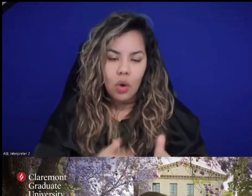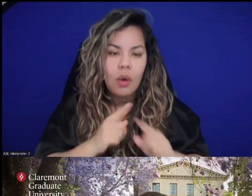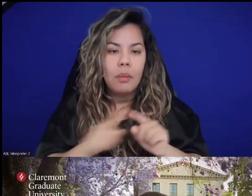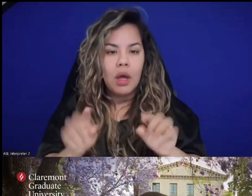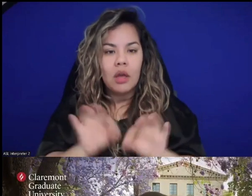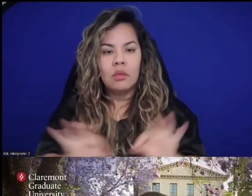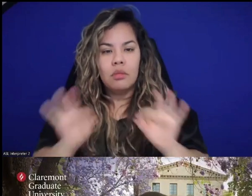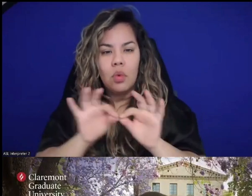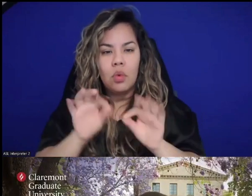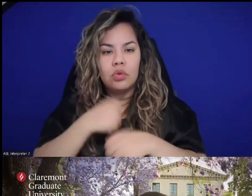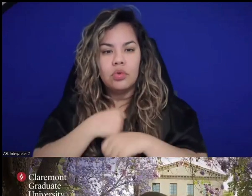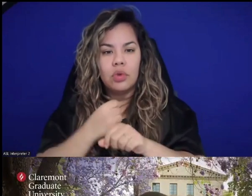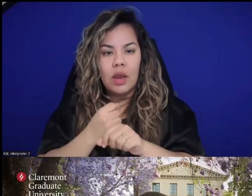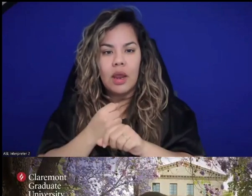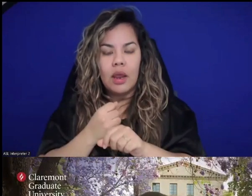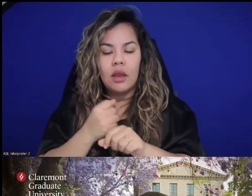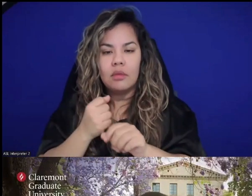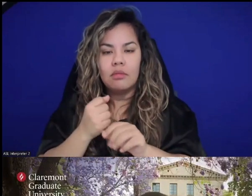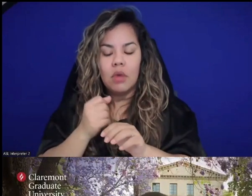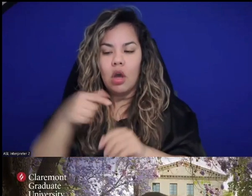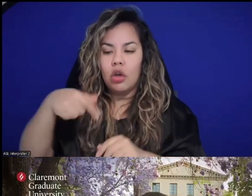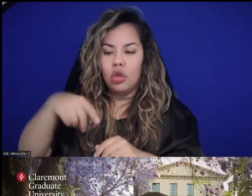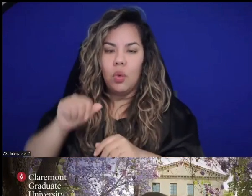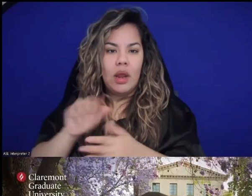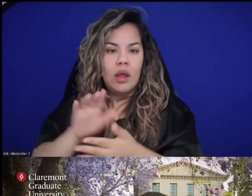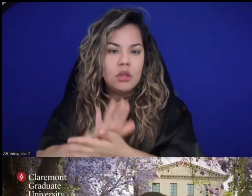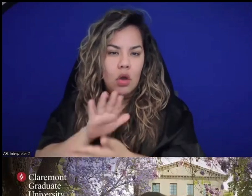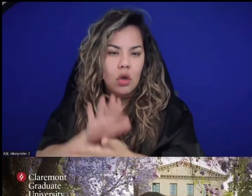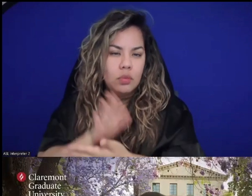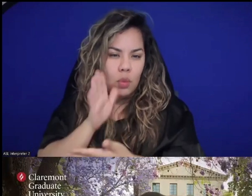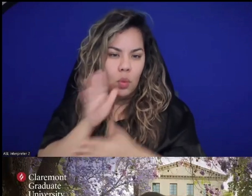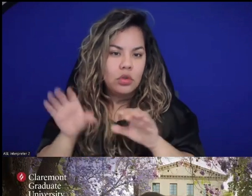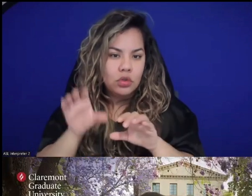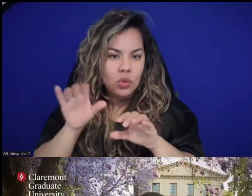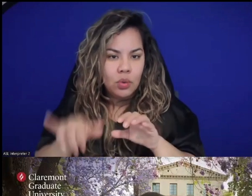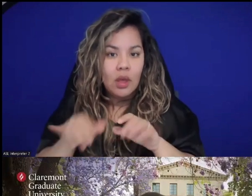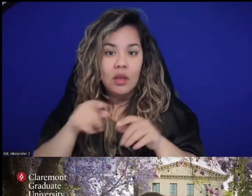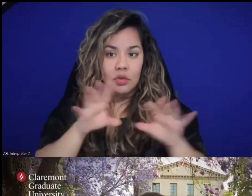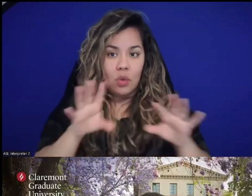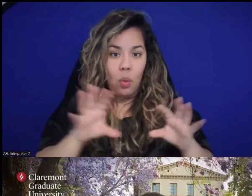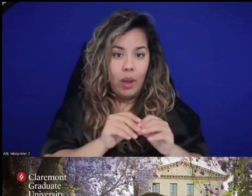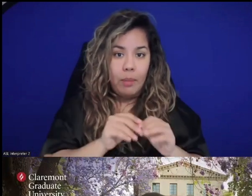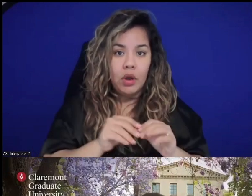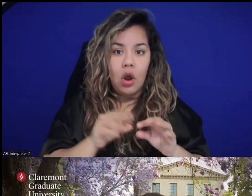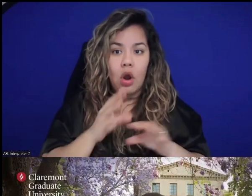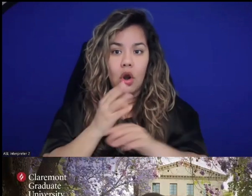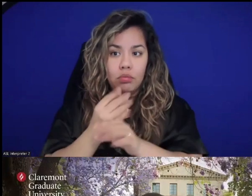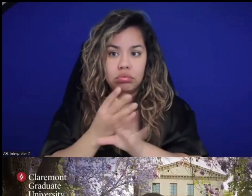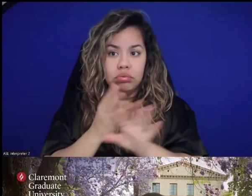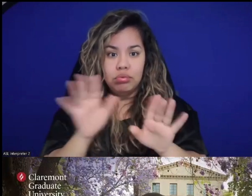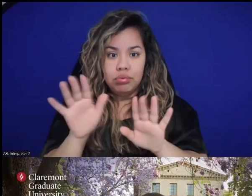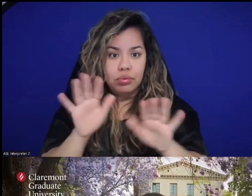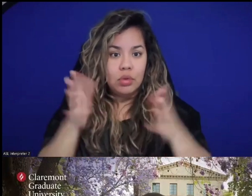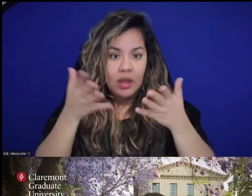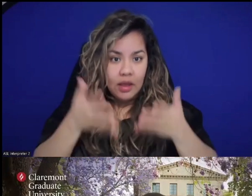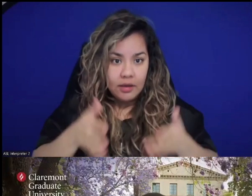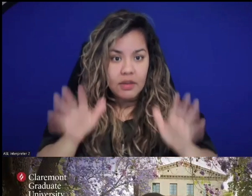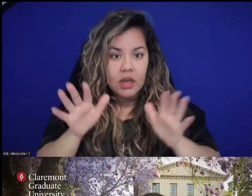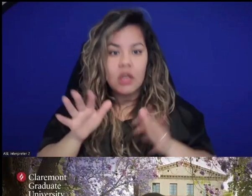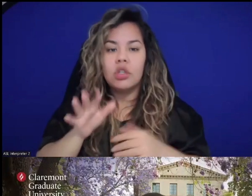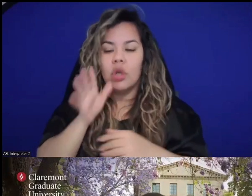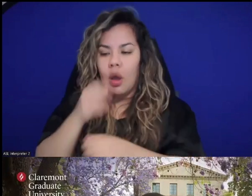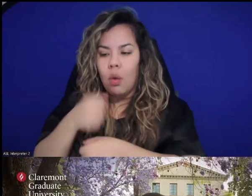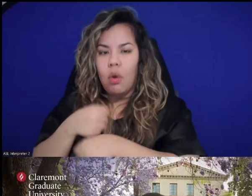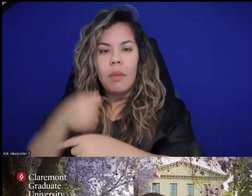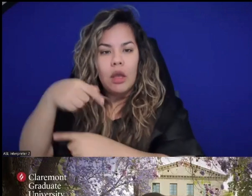Q&A document after the webinar and make it available to everyone.